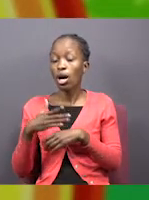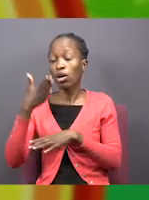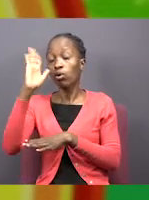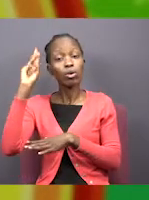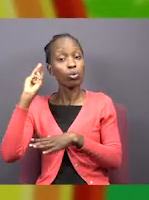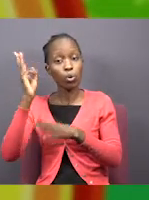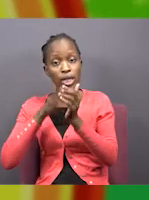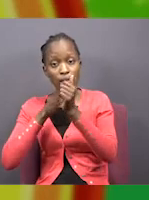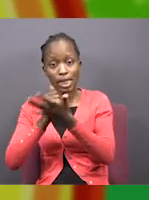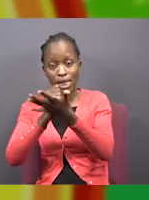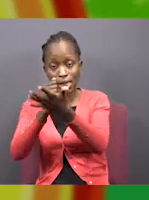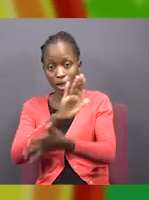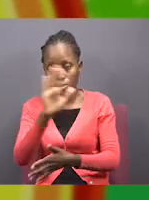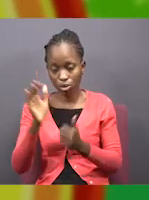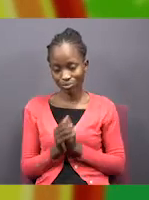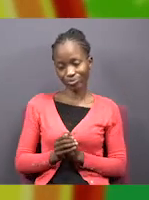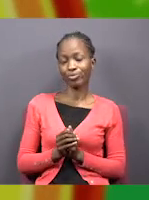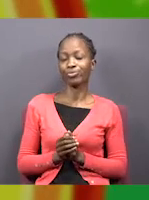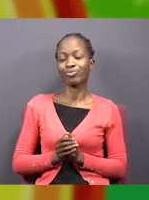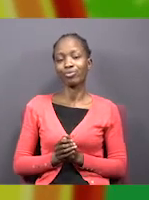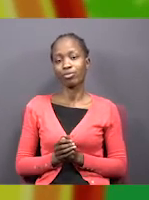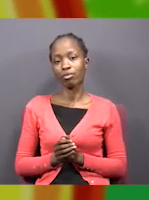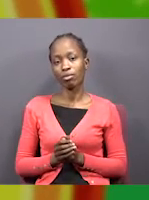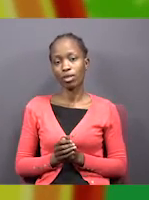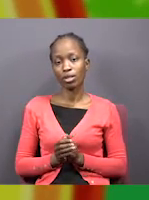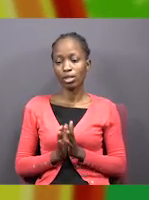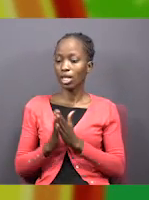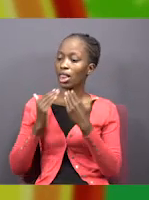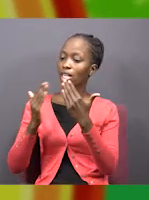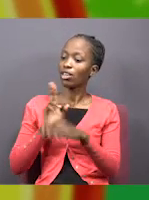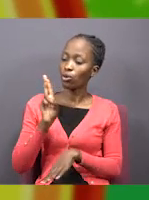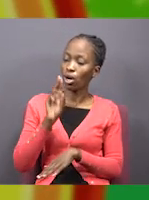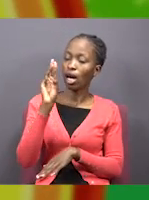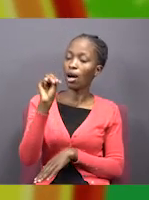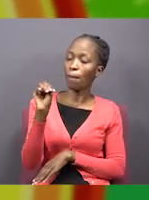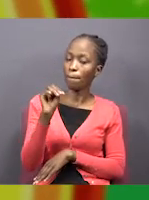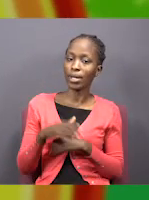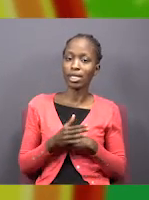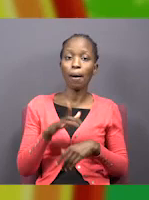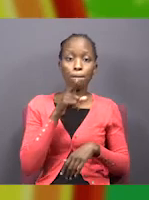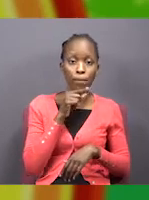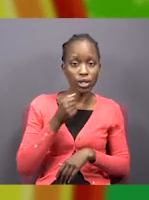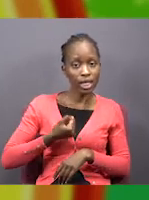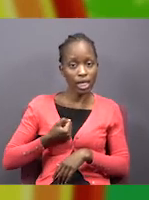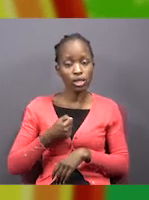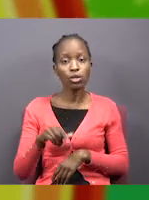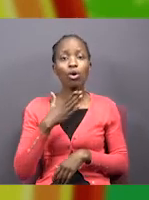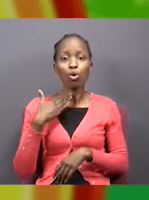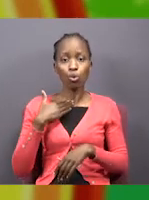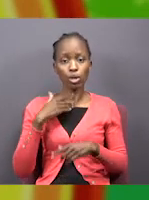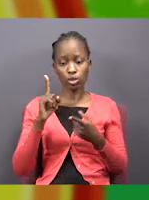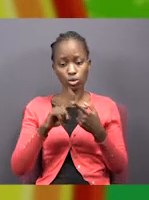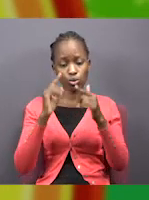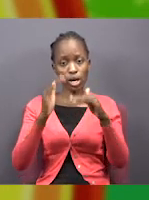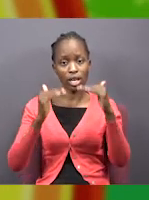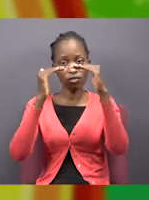want to get to the next level? What must you do to get to the next level? Ask the Lord to fill you today with the